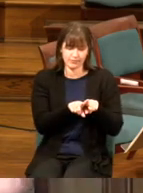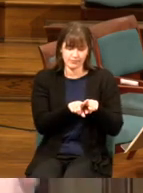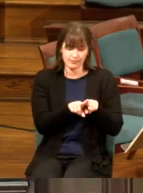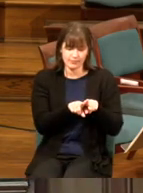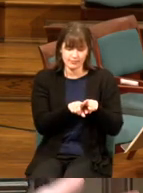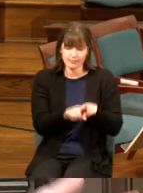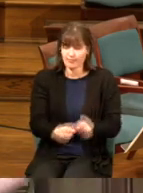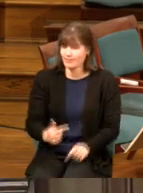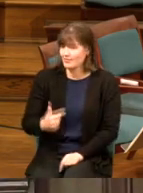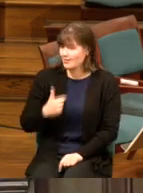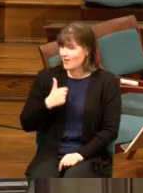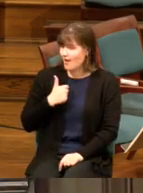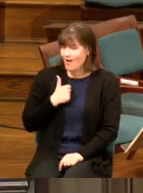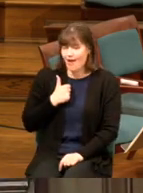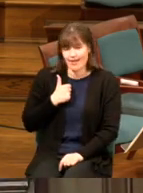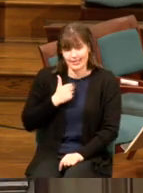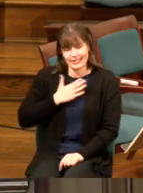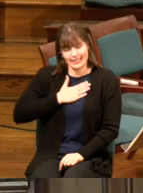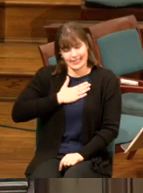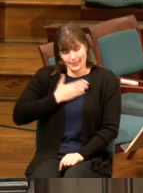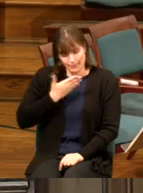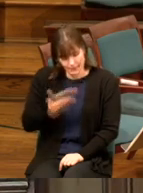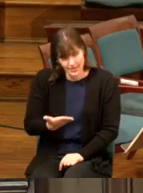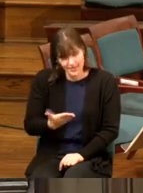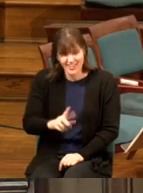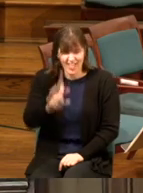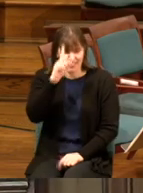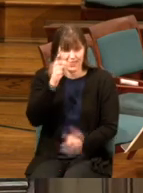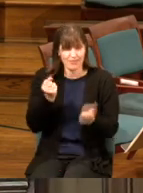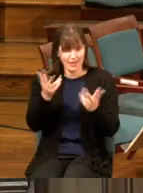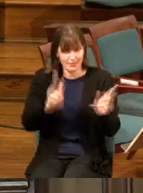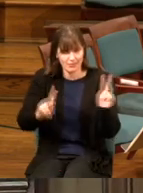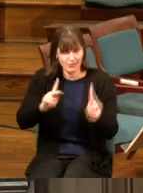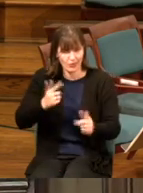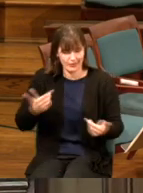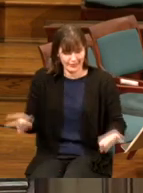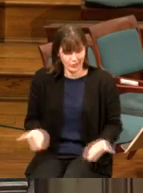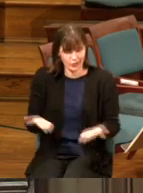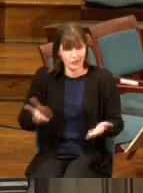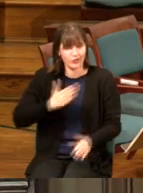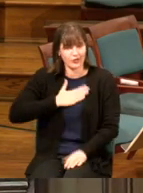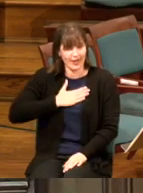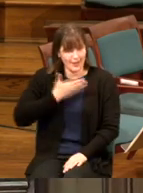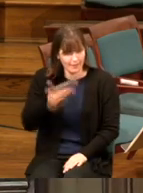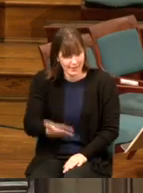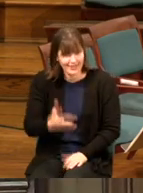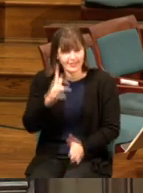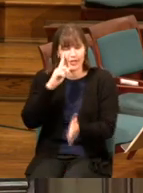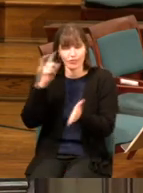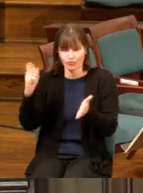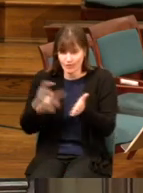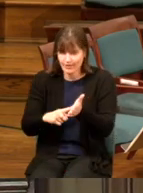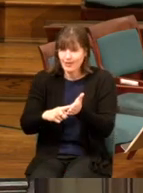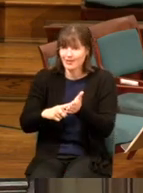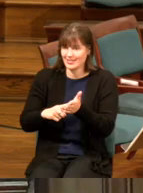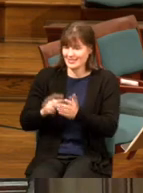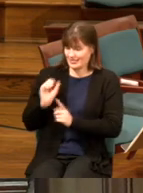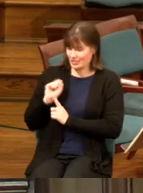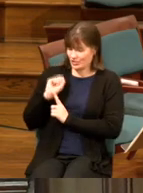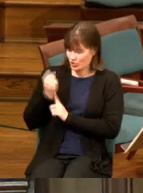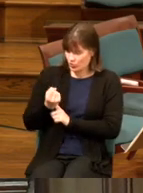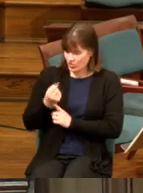I fully admit, and I think many of us would recognize, that the circumstances of our country right